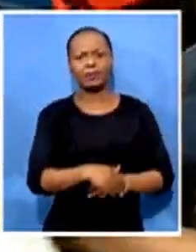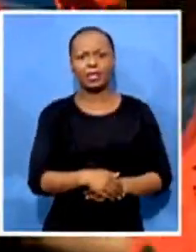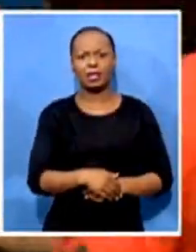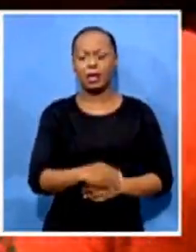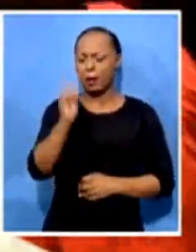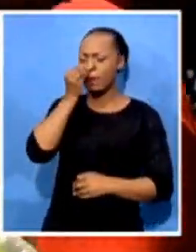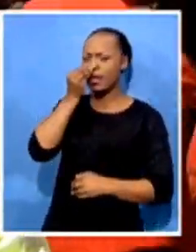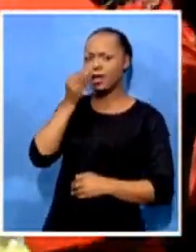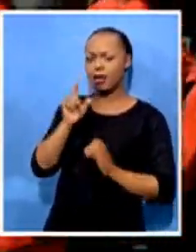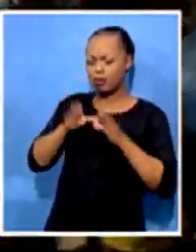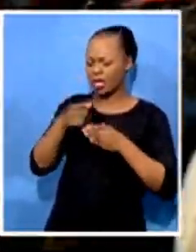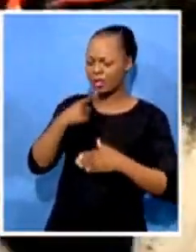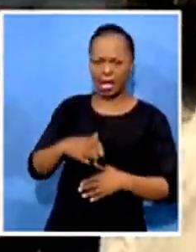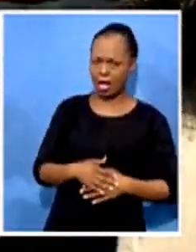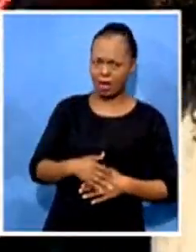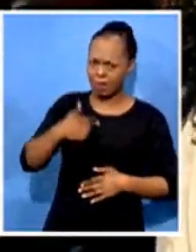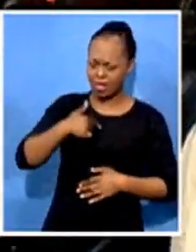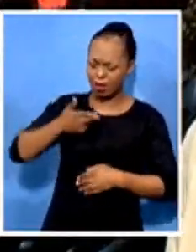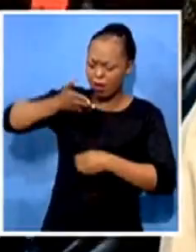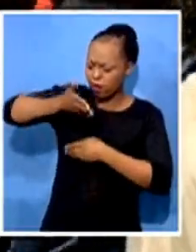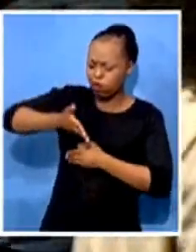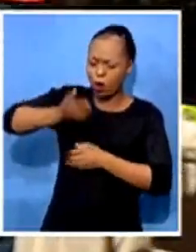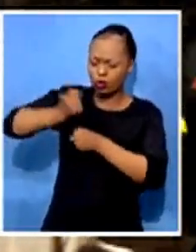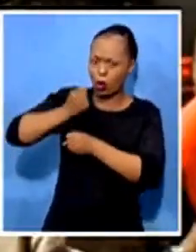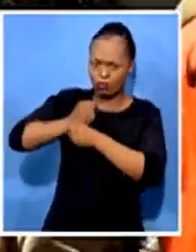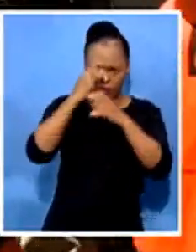story. You are the ones causing all this havoc.